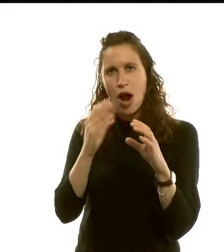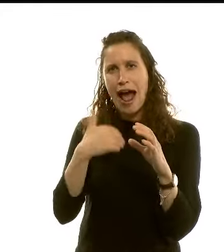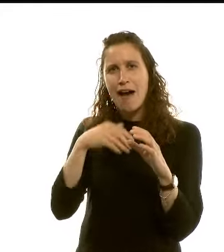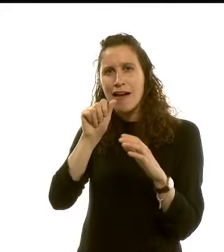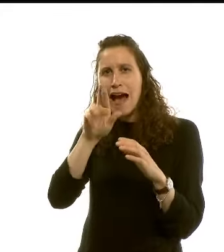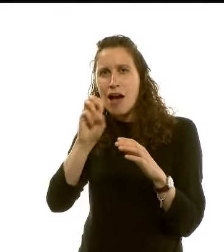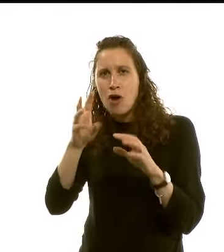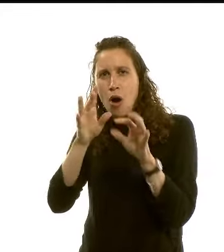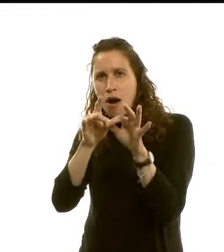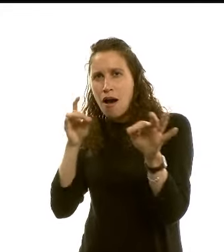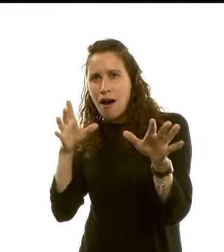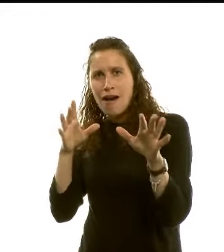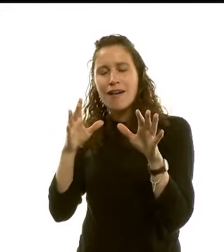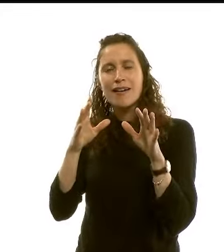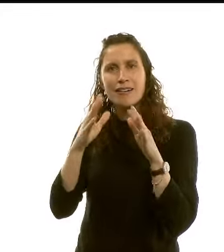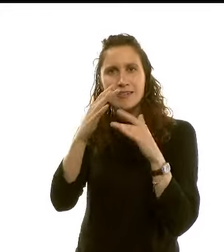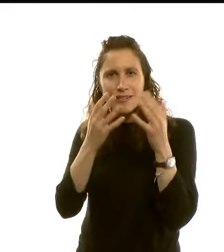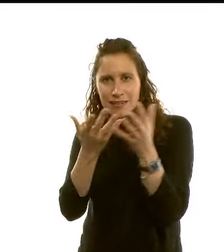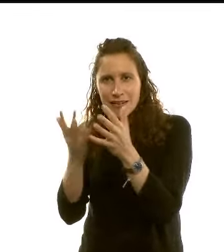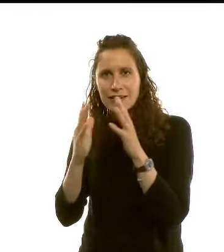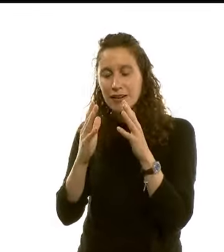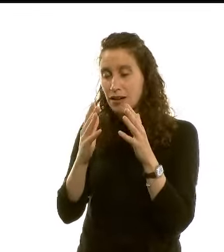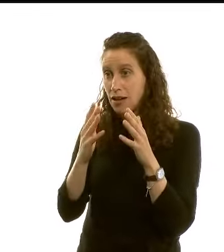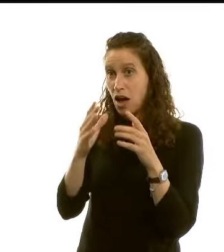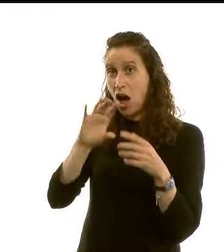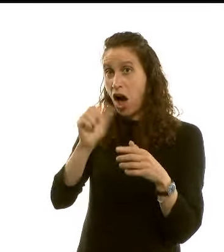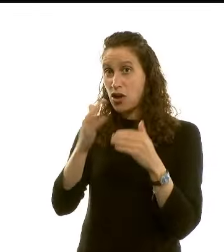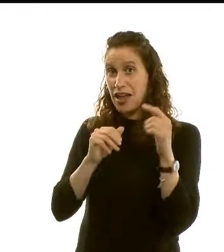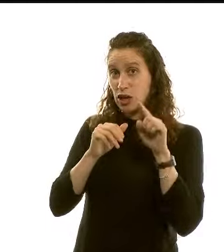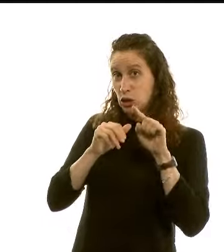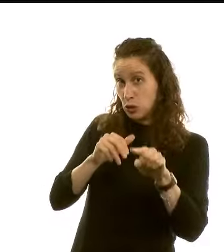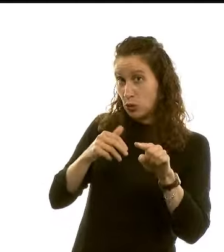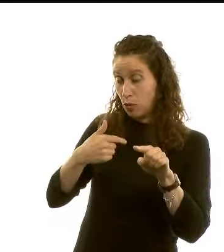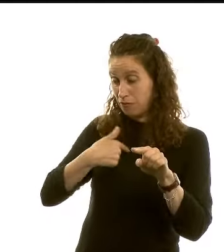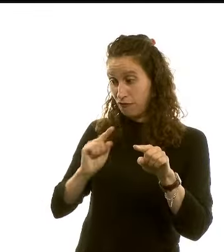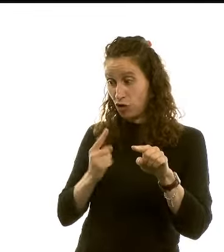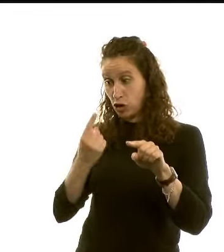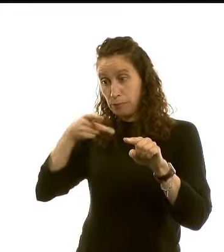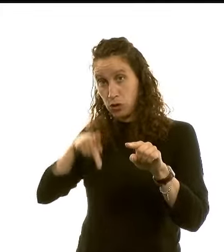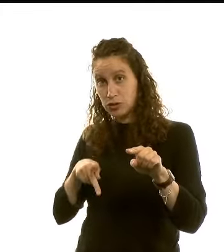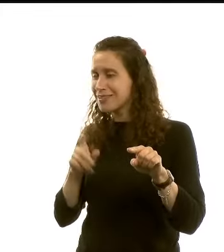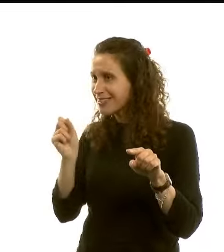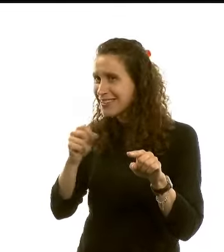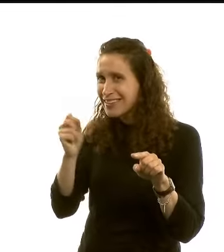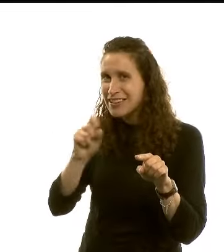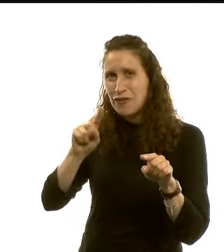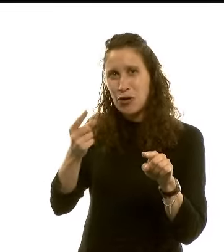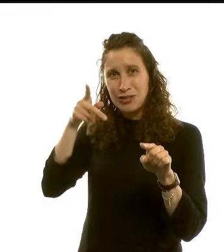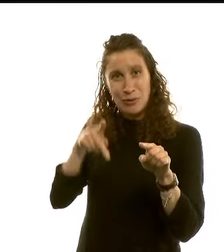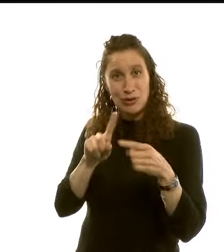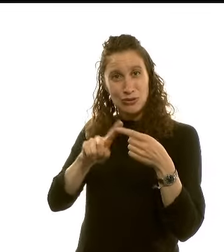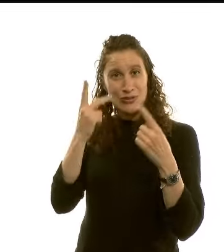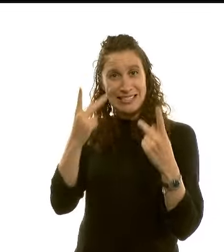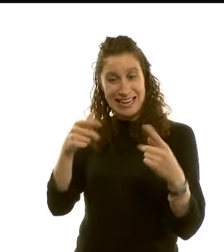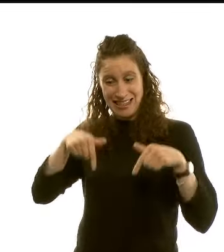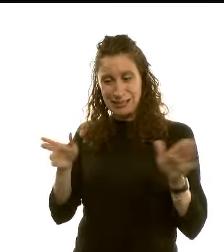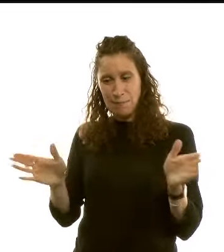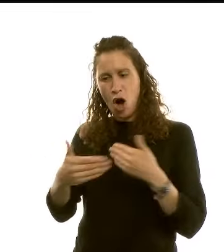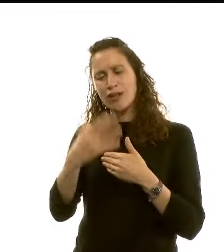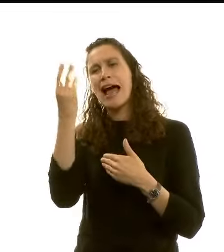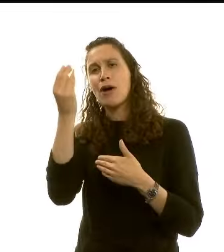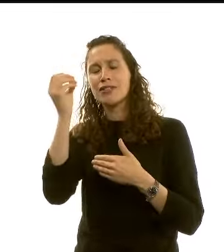of using a decoration. Besides you, am I the first person to see this? Yeah, you're the first person to see this box outside of the LEGO